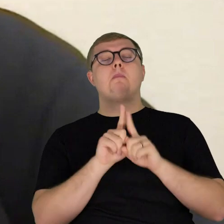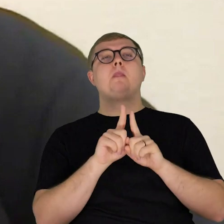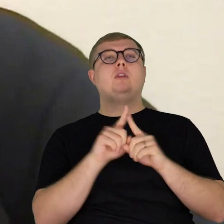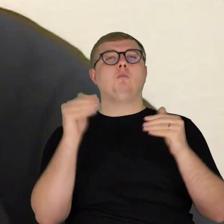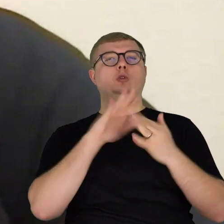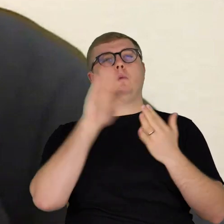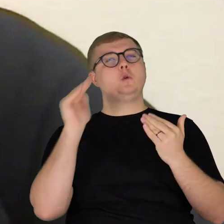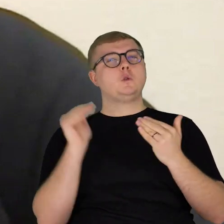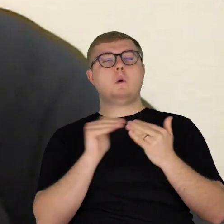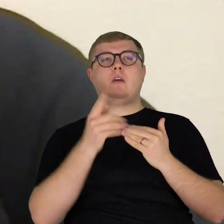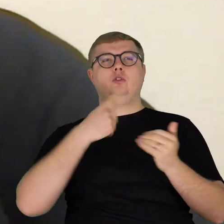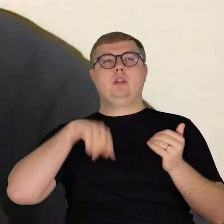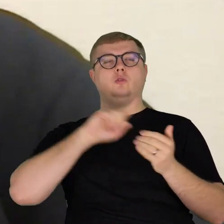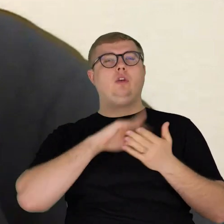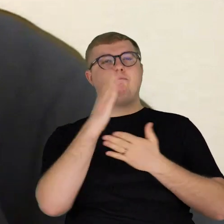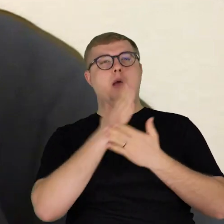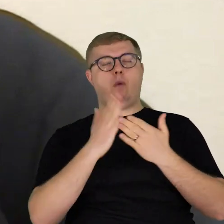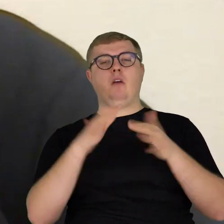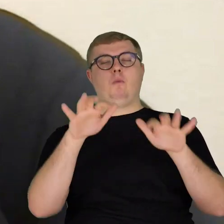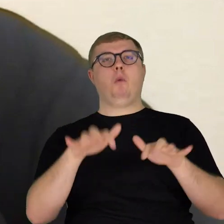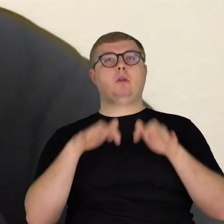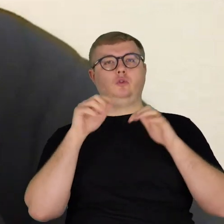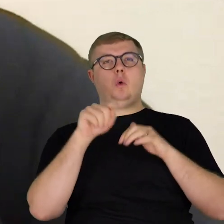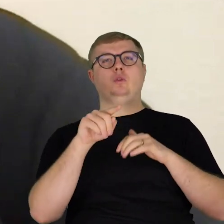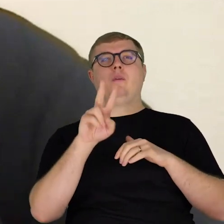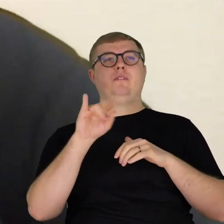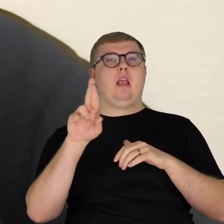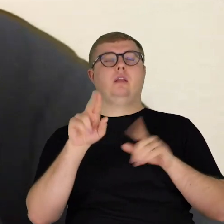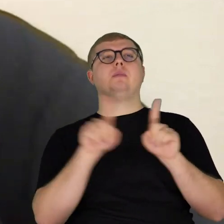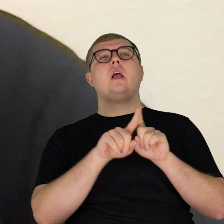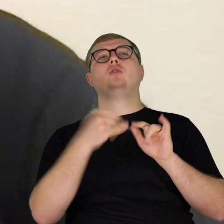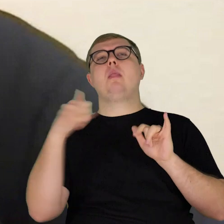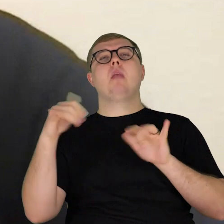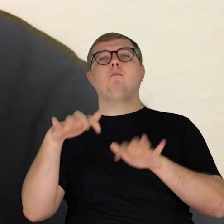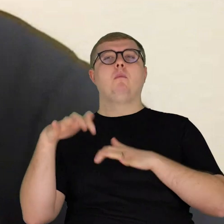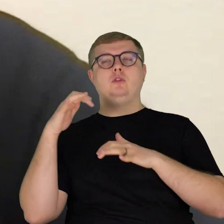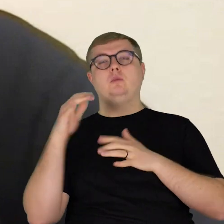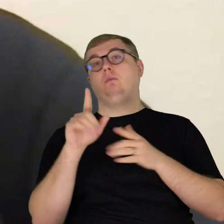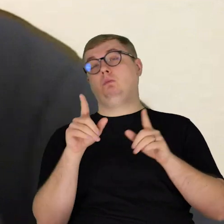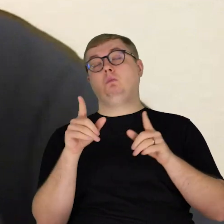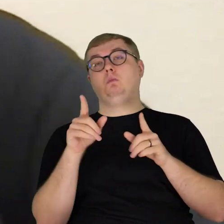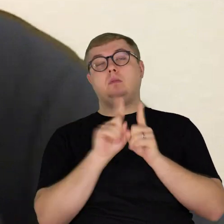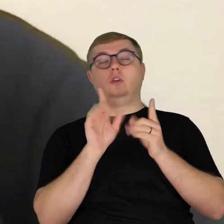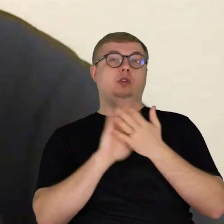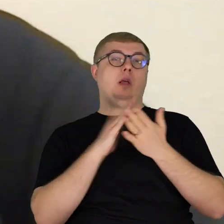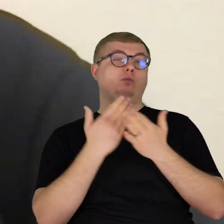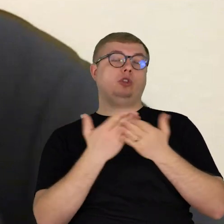can adapt our mapping to a wider audience or different audience, I would say, and also like,